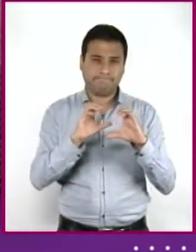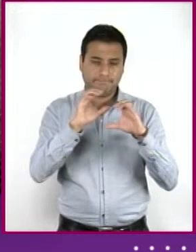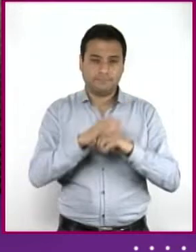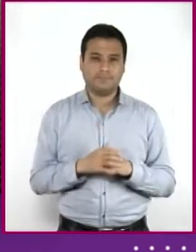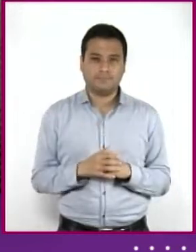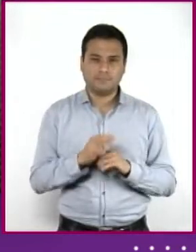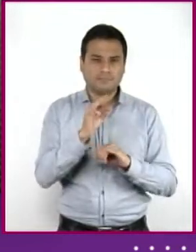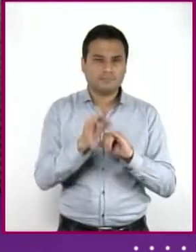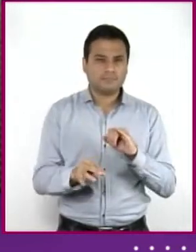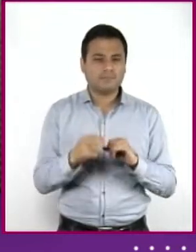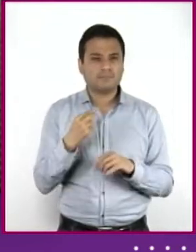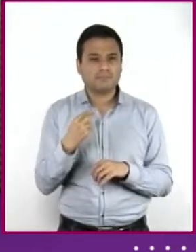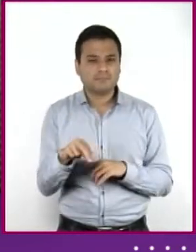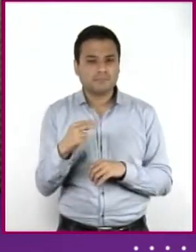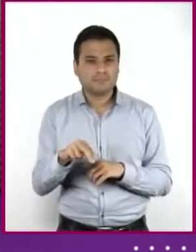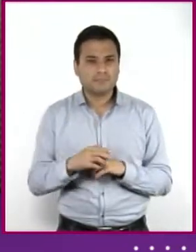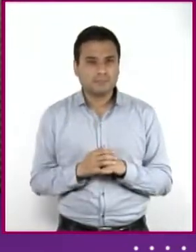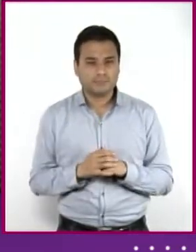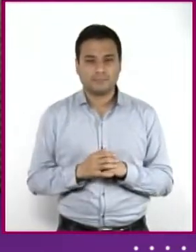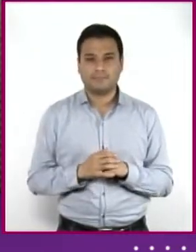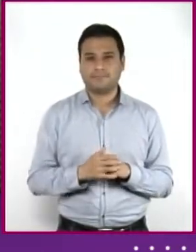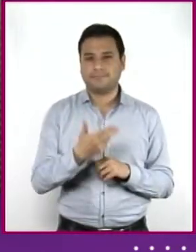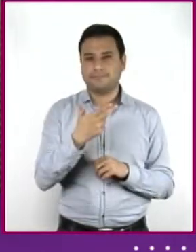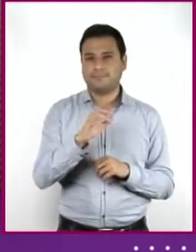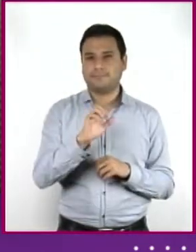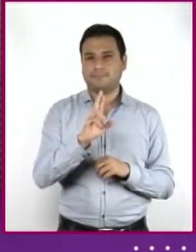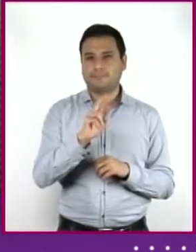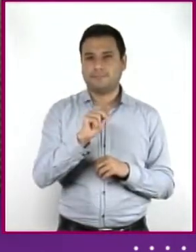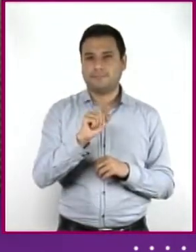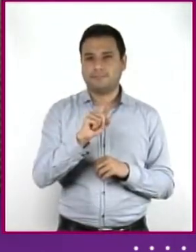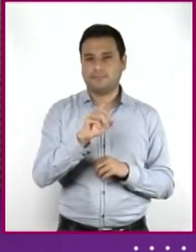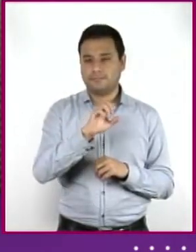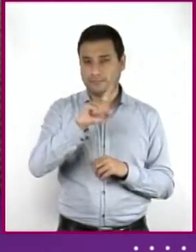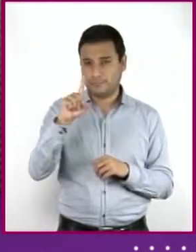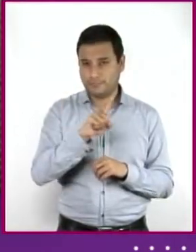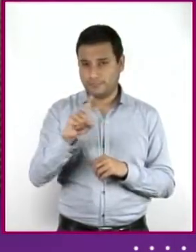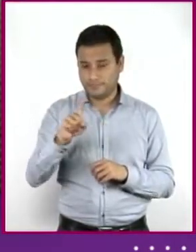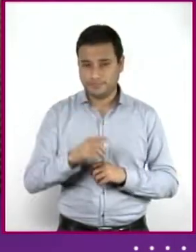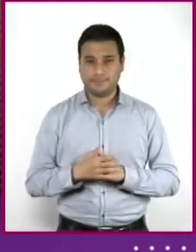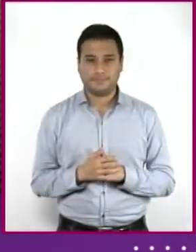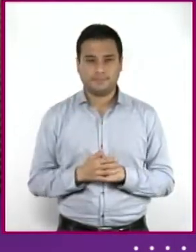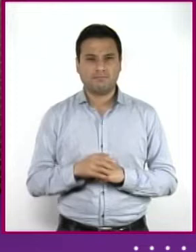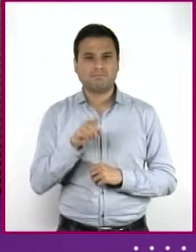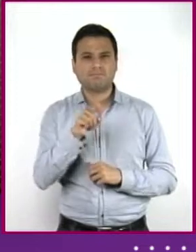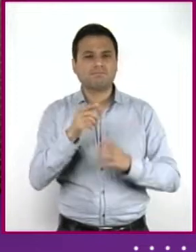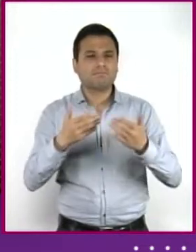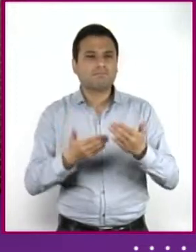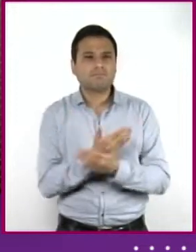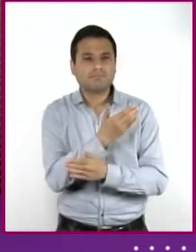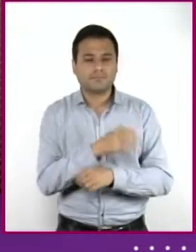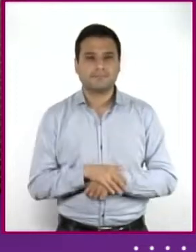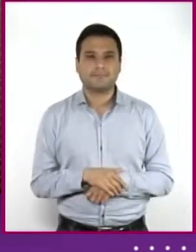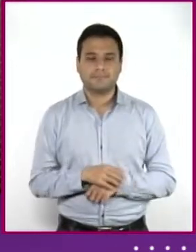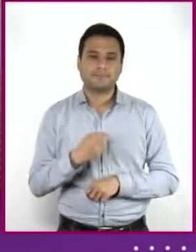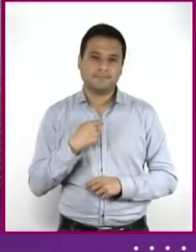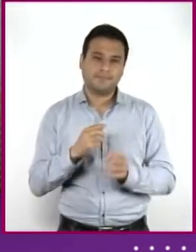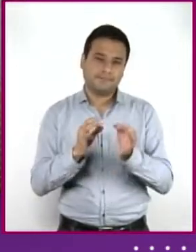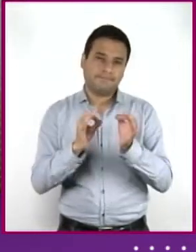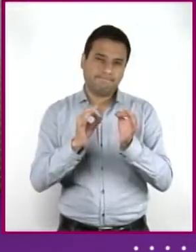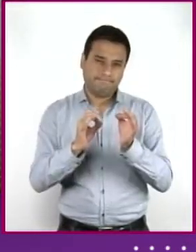What's your last name? My last name is Hernández. Where are you from? I'm